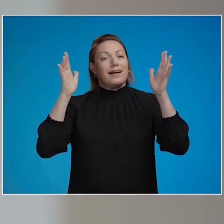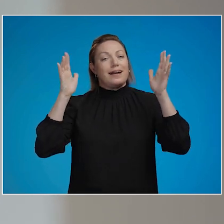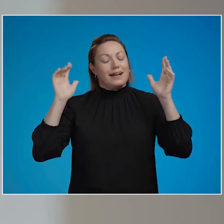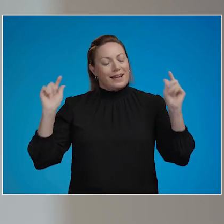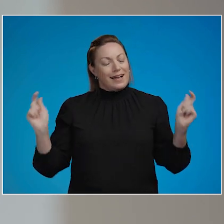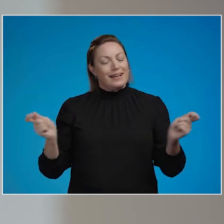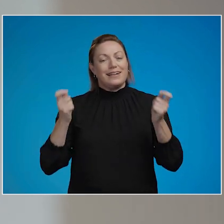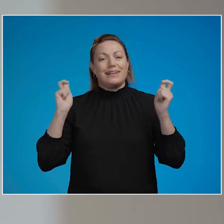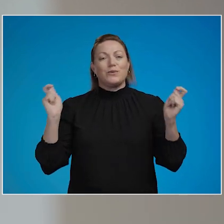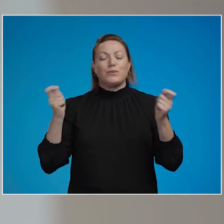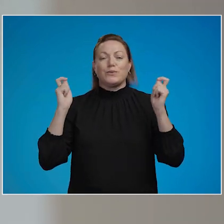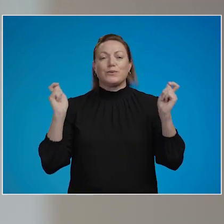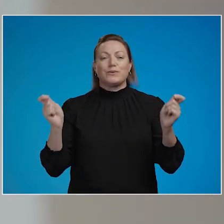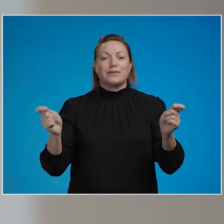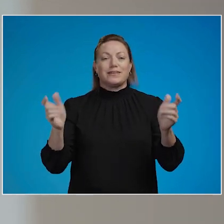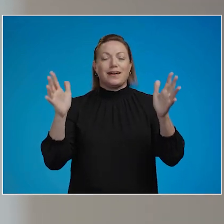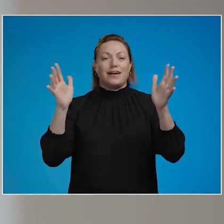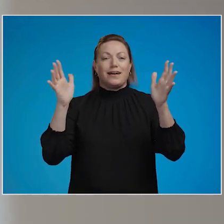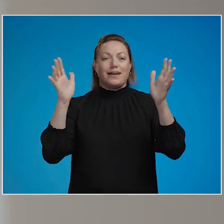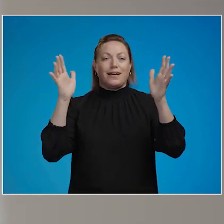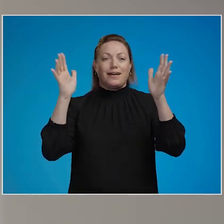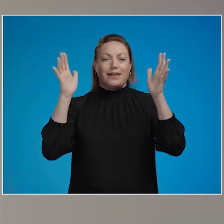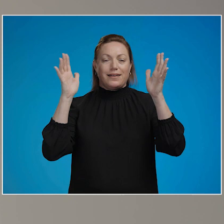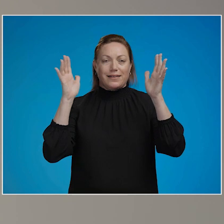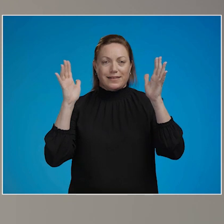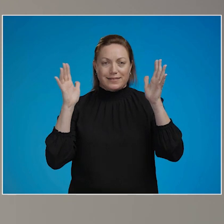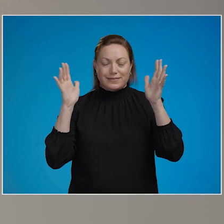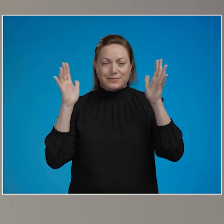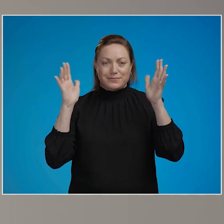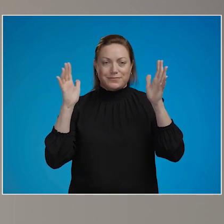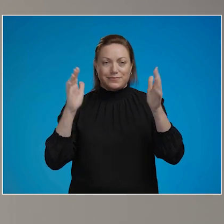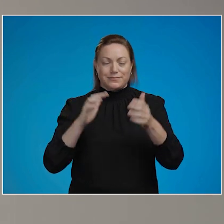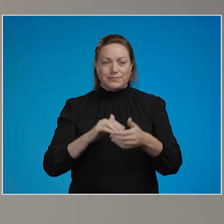Alleluia.